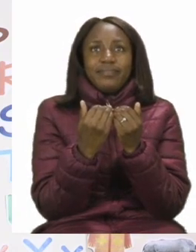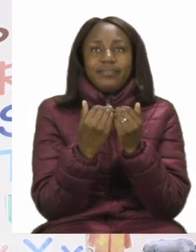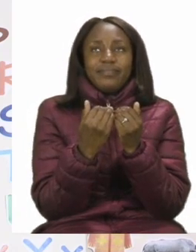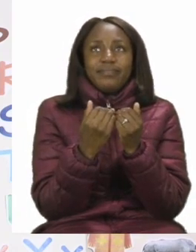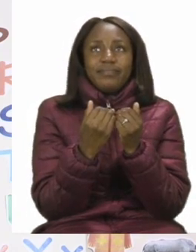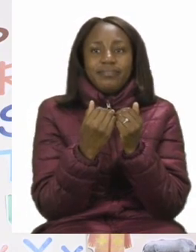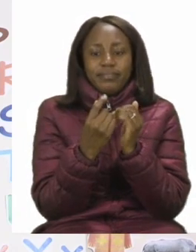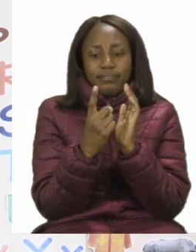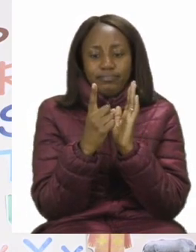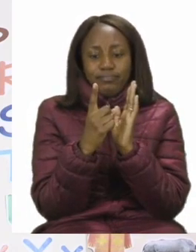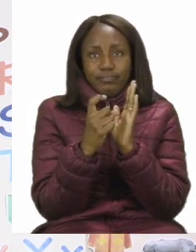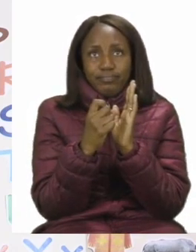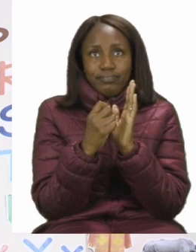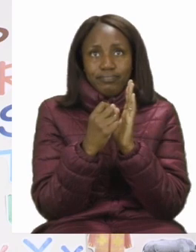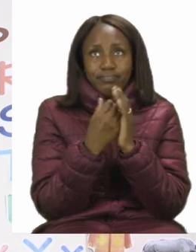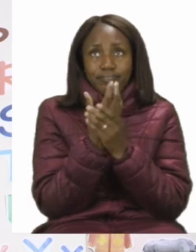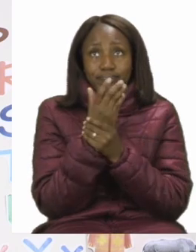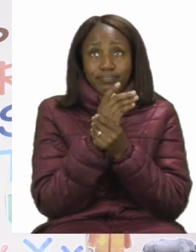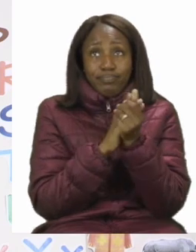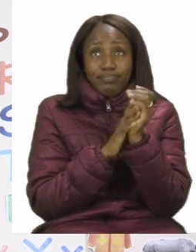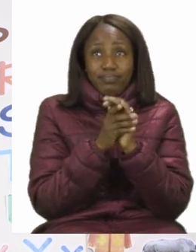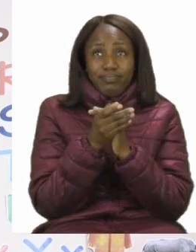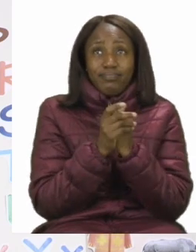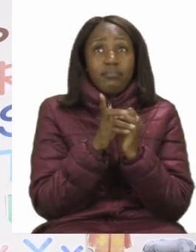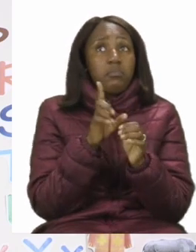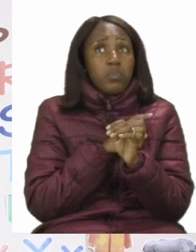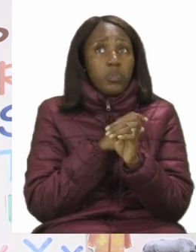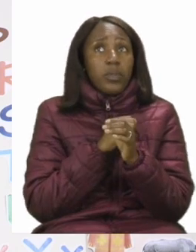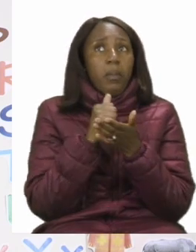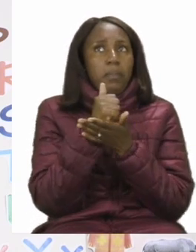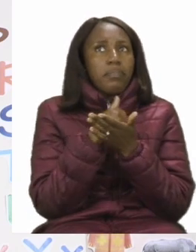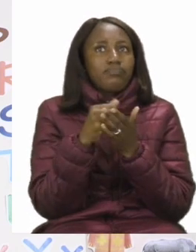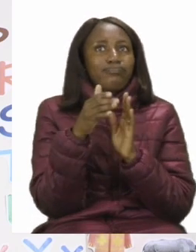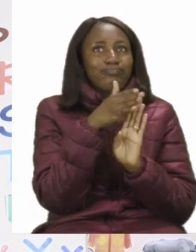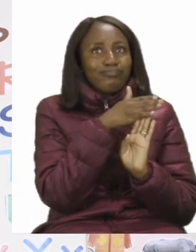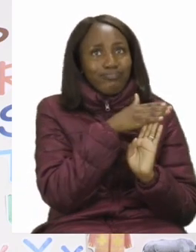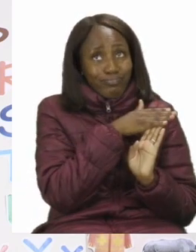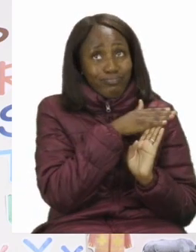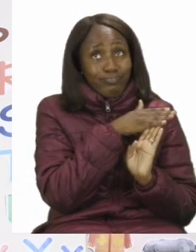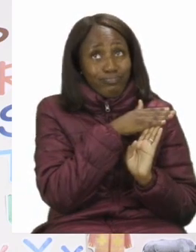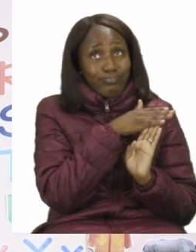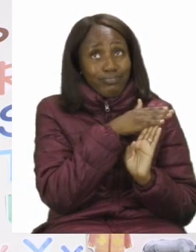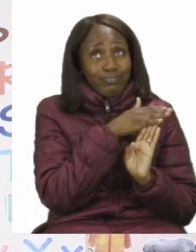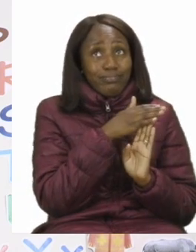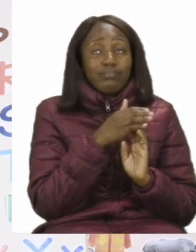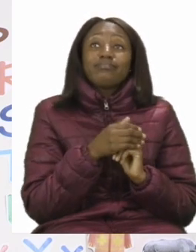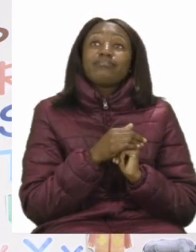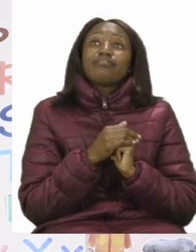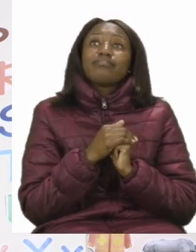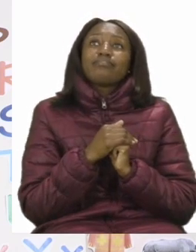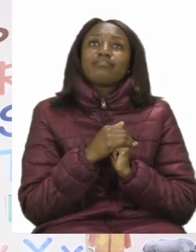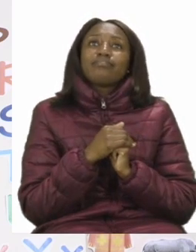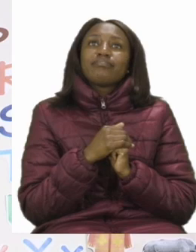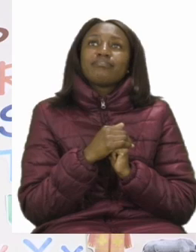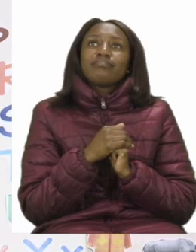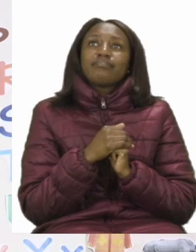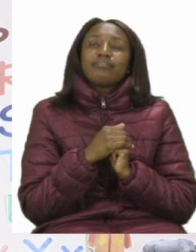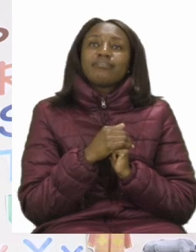Remember, sanitizing keeps us clean and saves us from all the